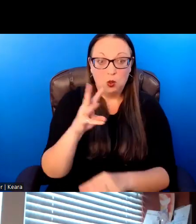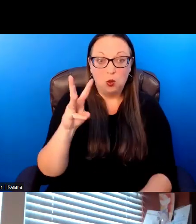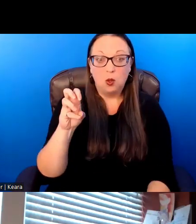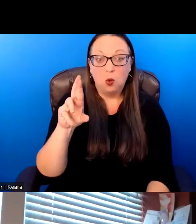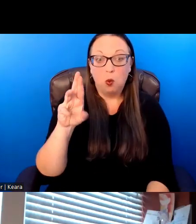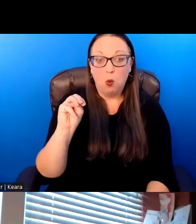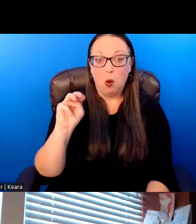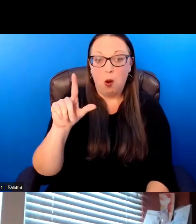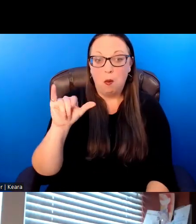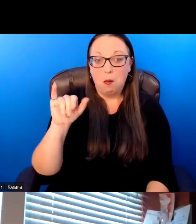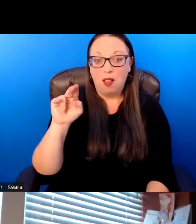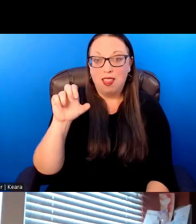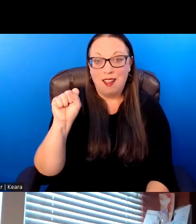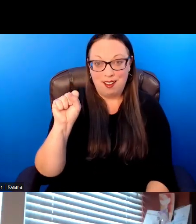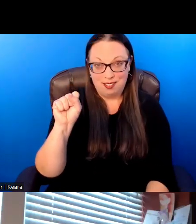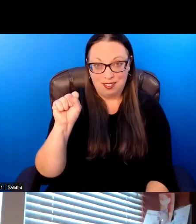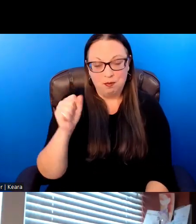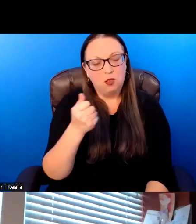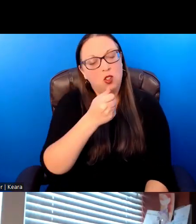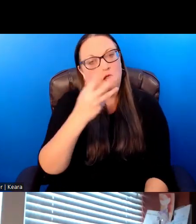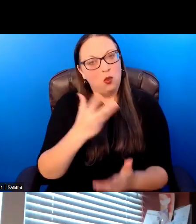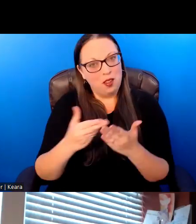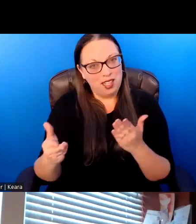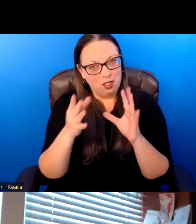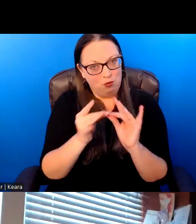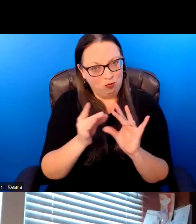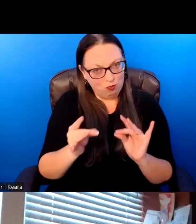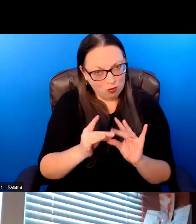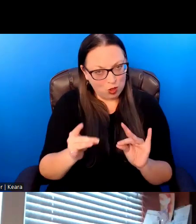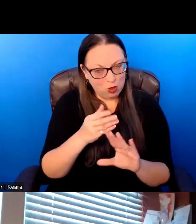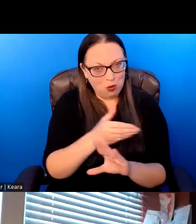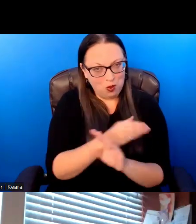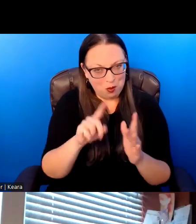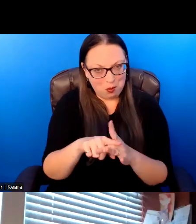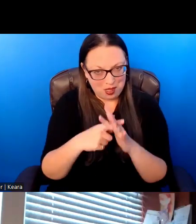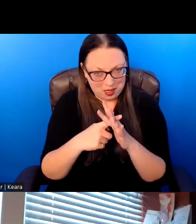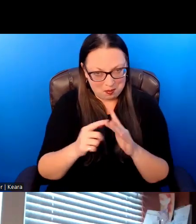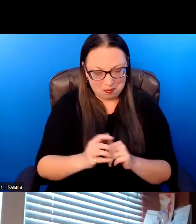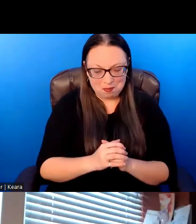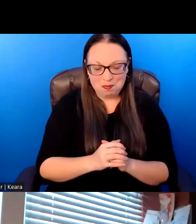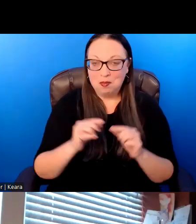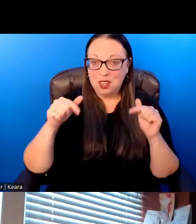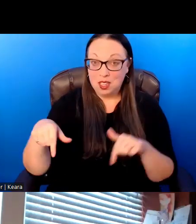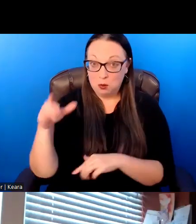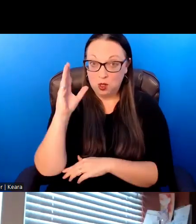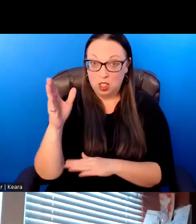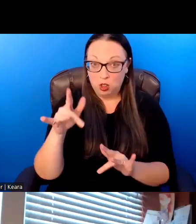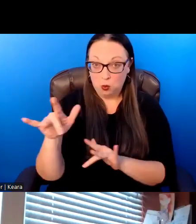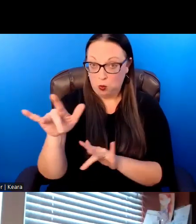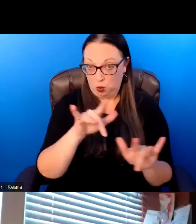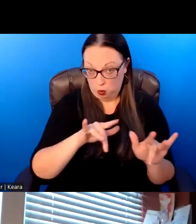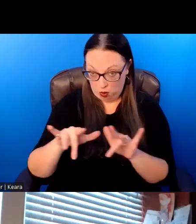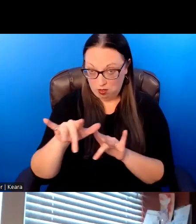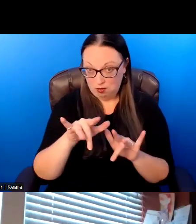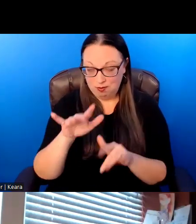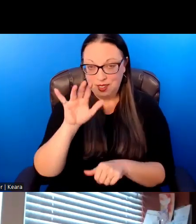Warmlines. There are a few housekeeping items I'd like to quickly go over before we begin. This presentation is being recorded, and